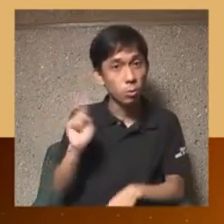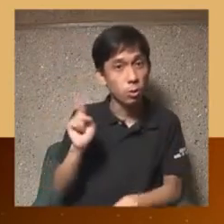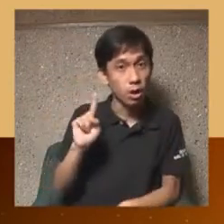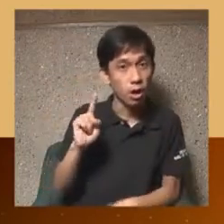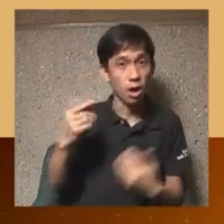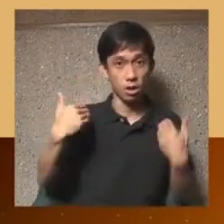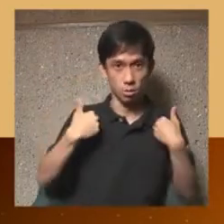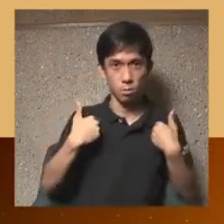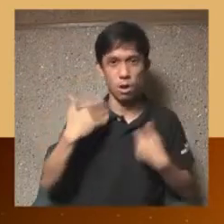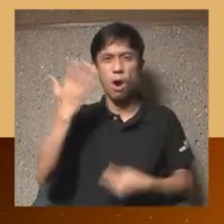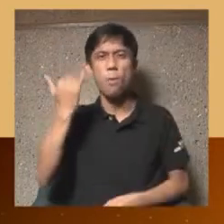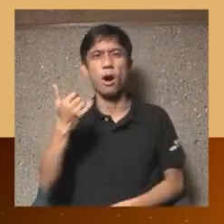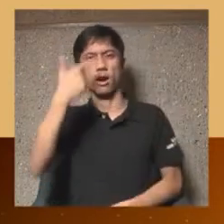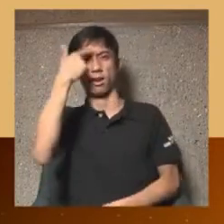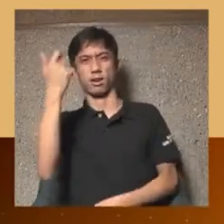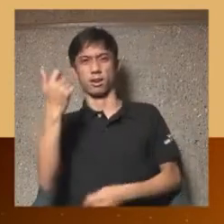way.